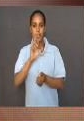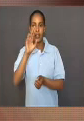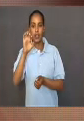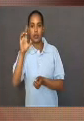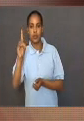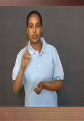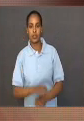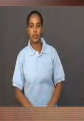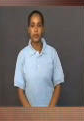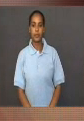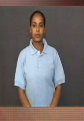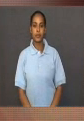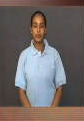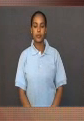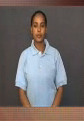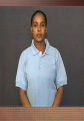reduced.